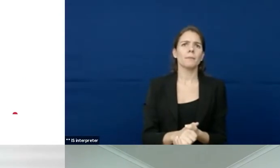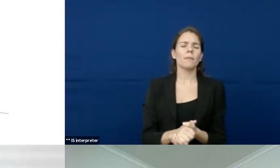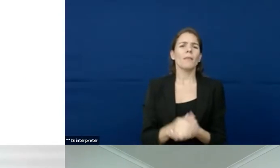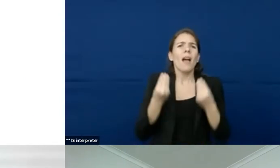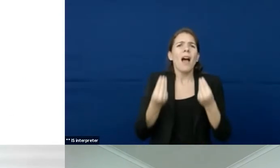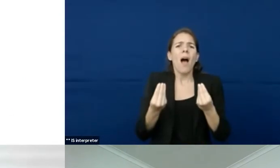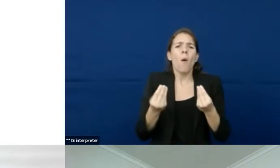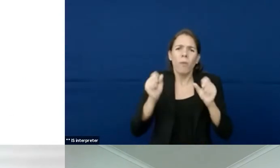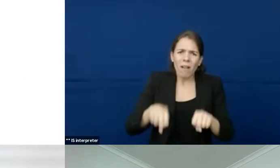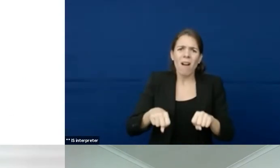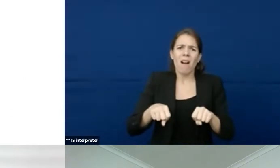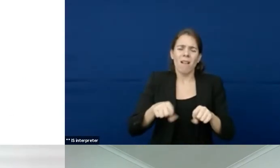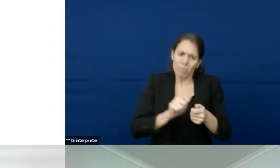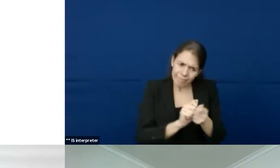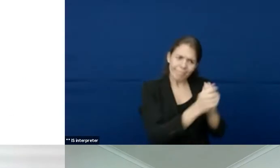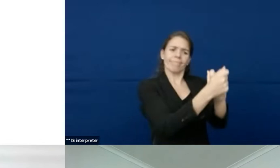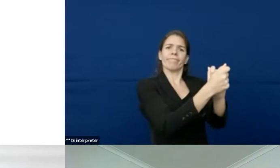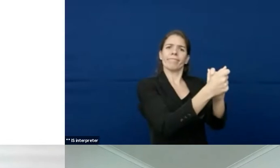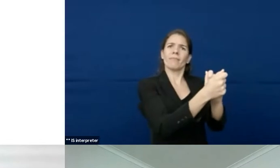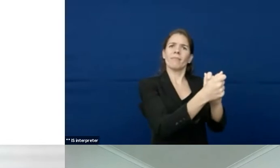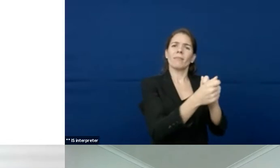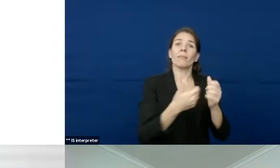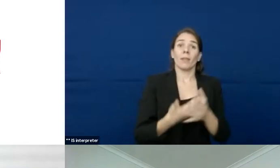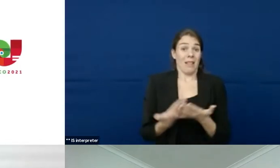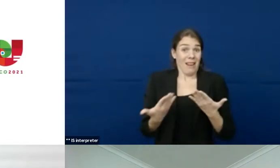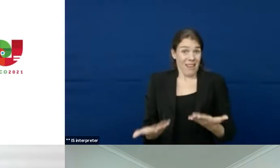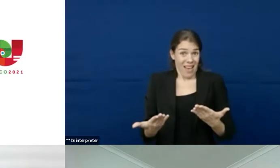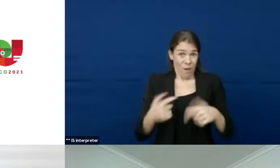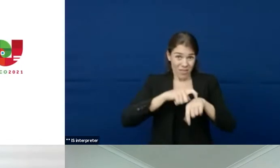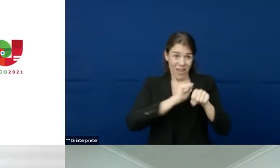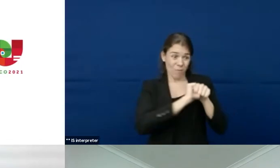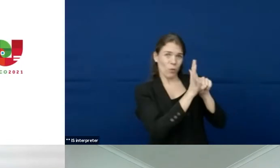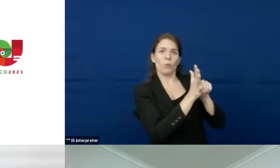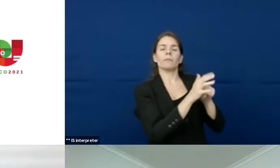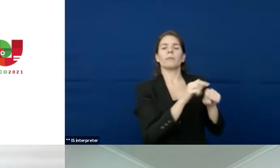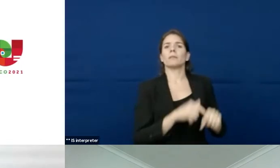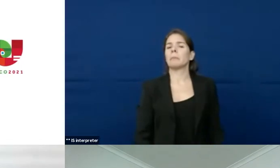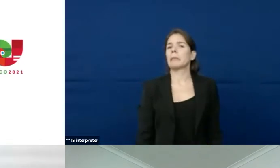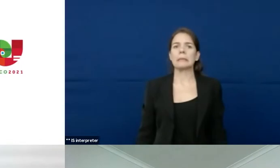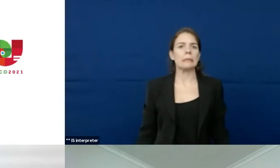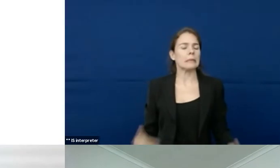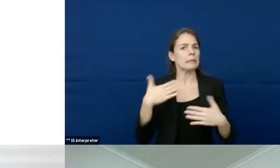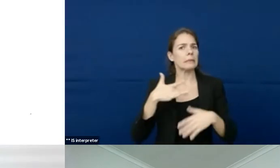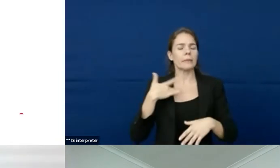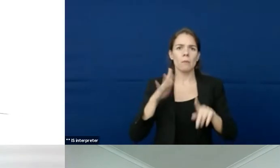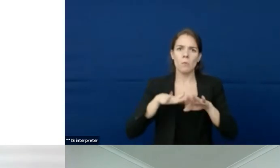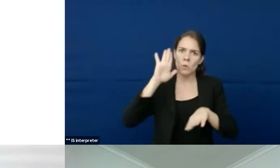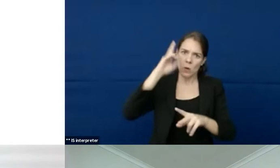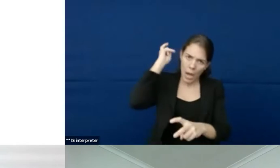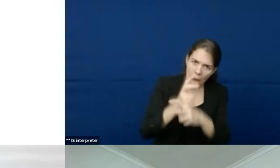barrel impact on women. Its impact has really wiped out